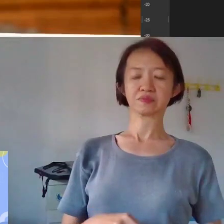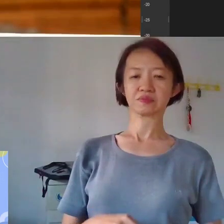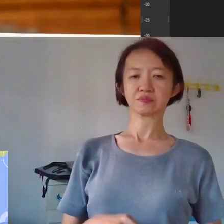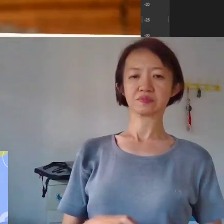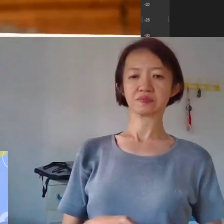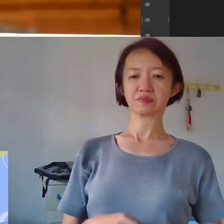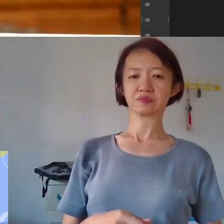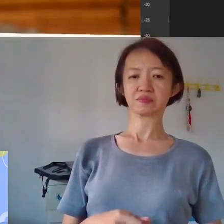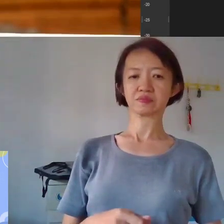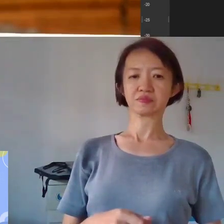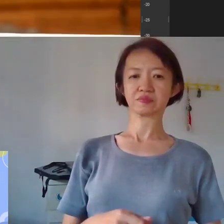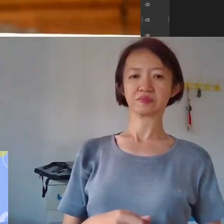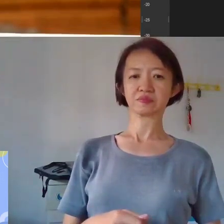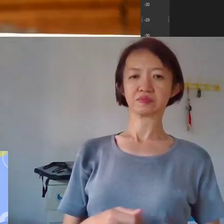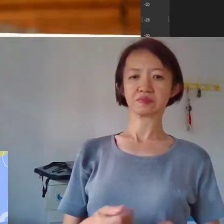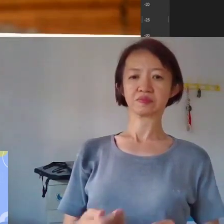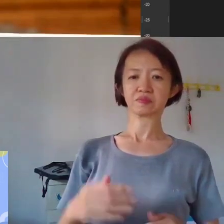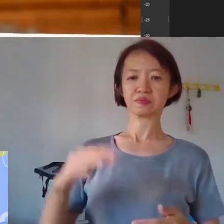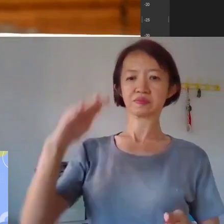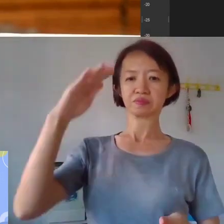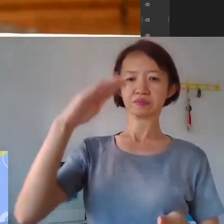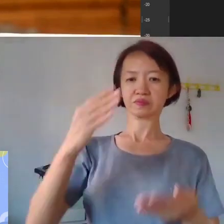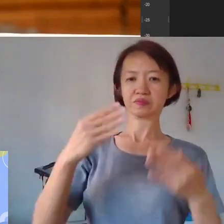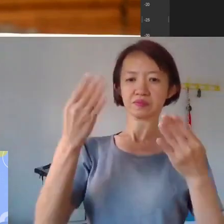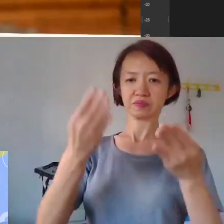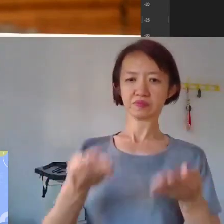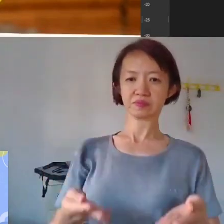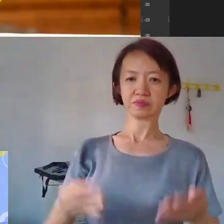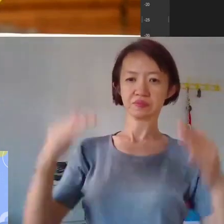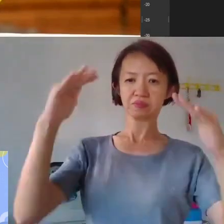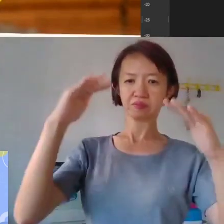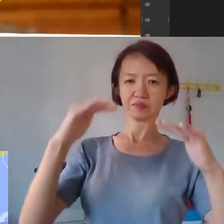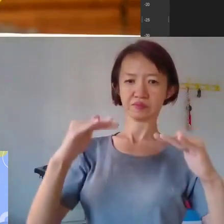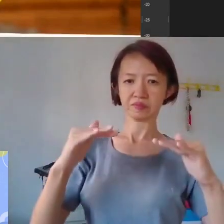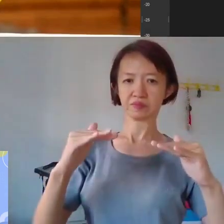down and see how it works. Okay,